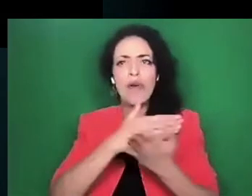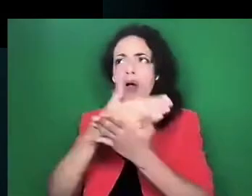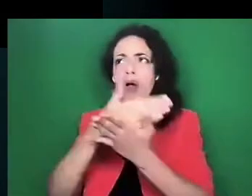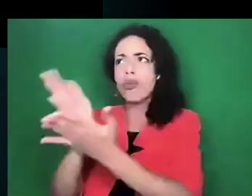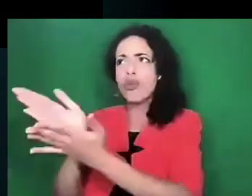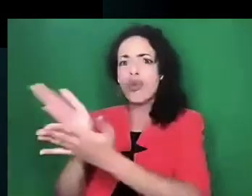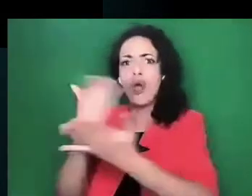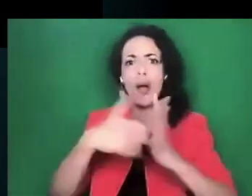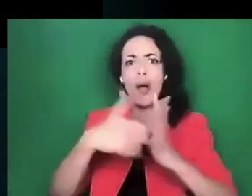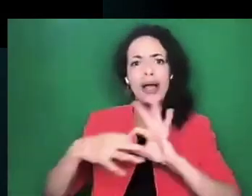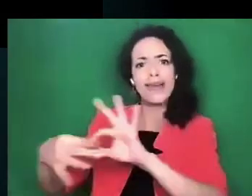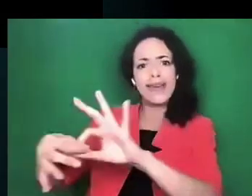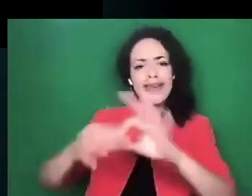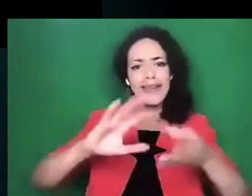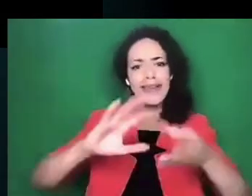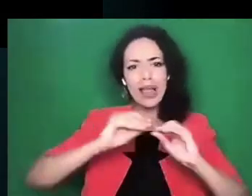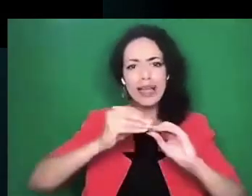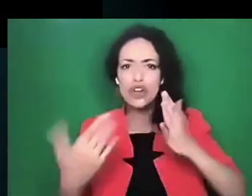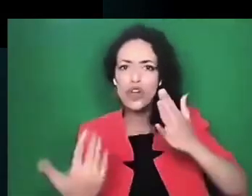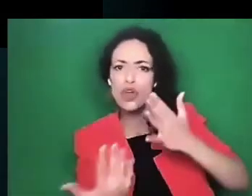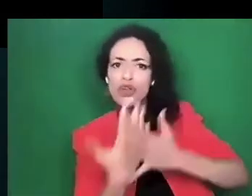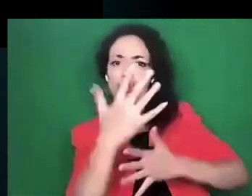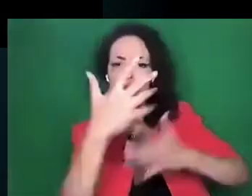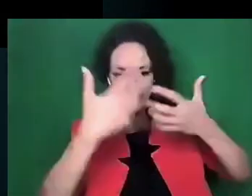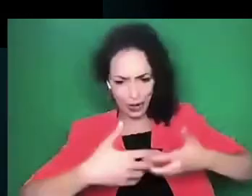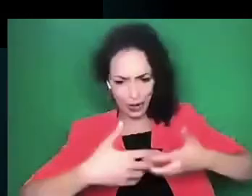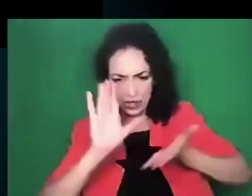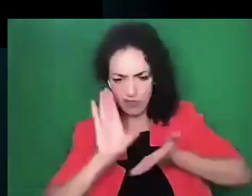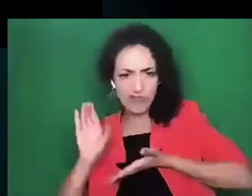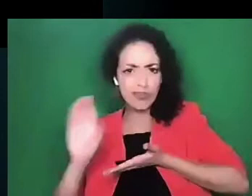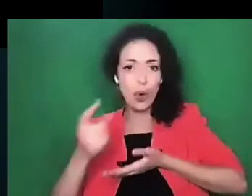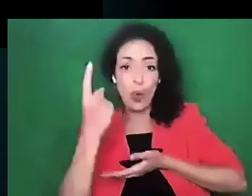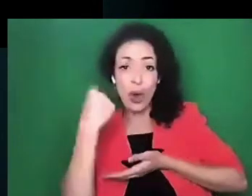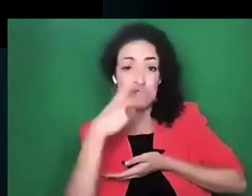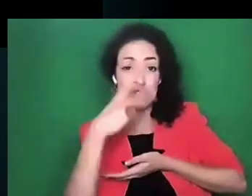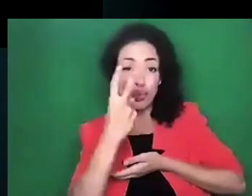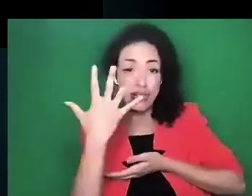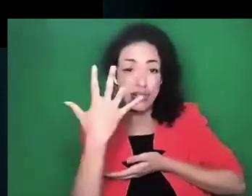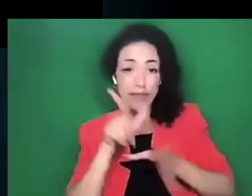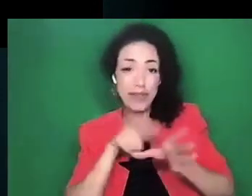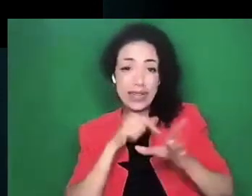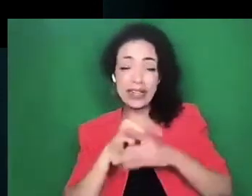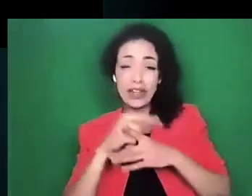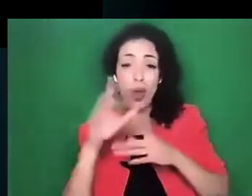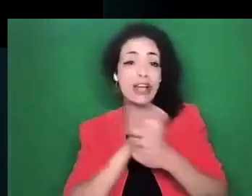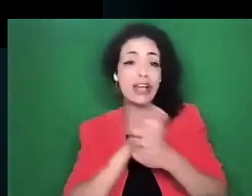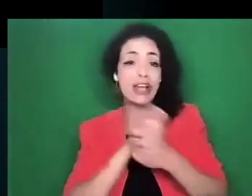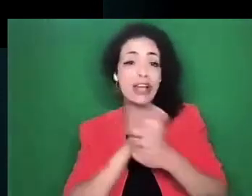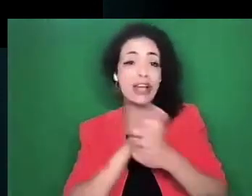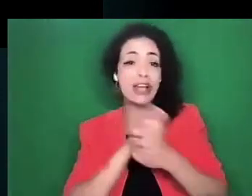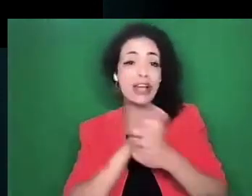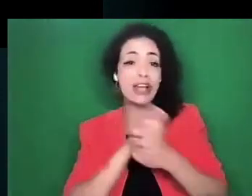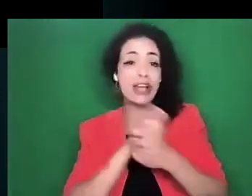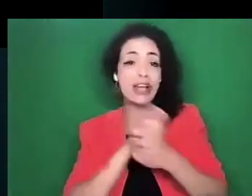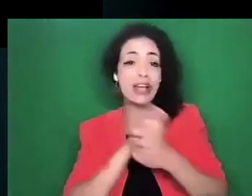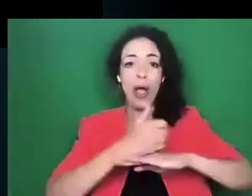in. 125 years ago, Egyptian cinema was born, and more than 150 years ago, the opera house was opened. But